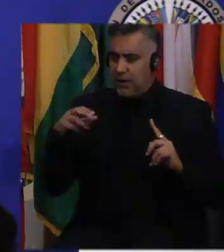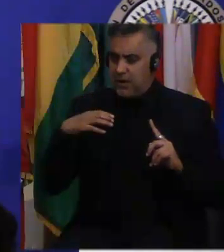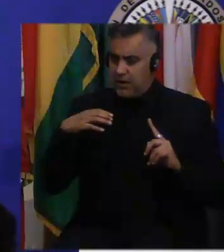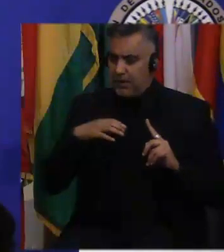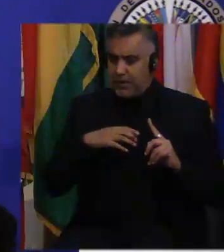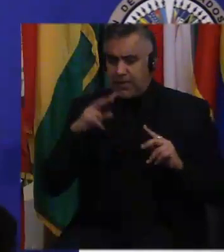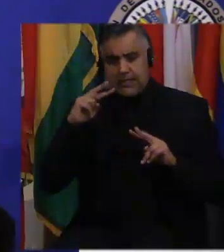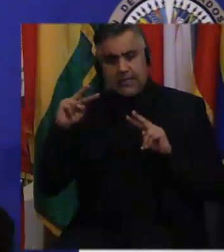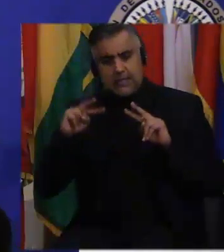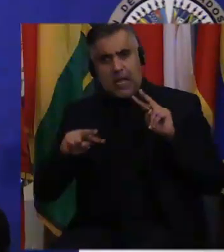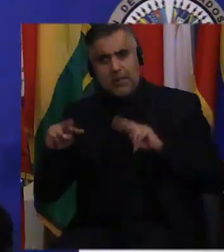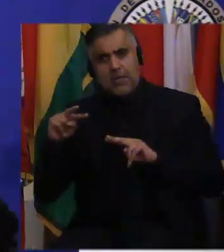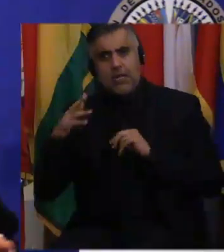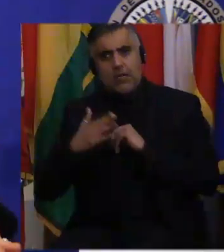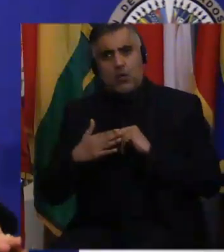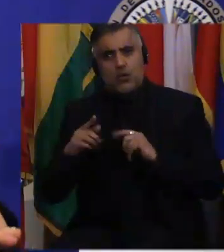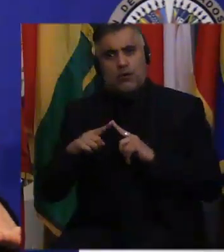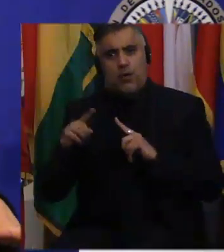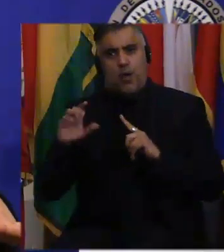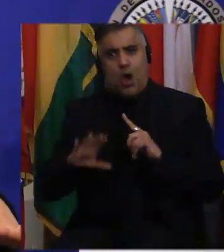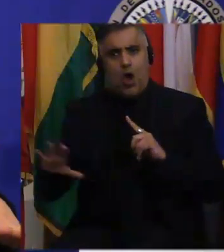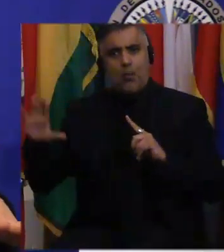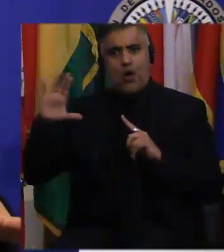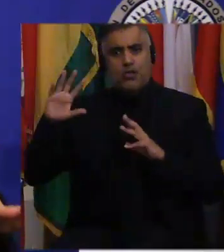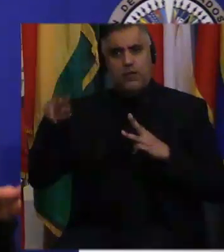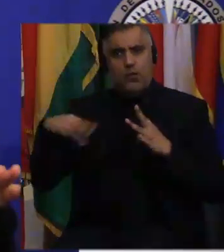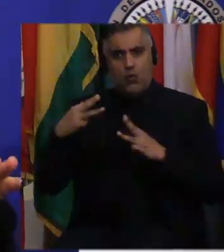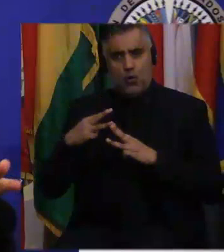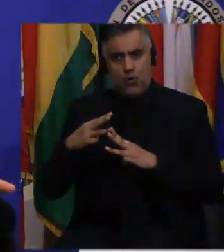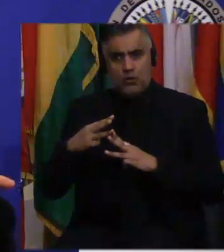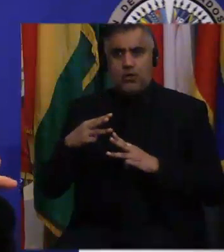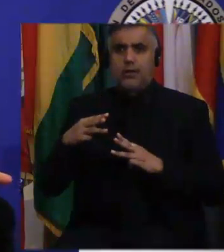is examining countries from all parts of the world,